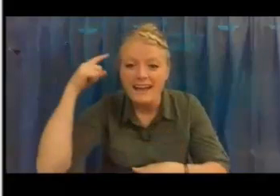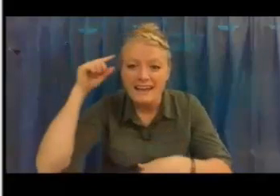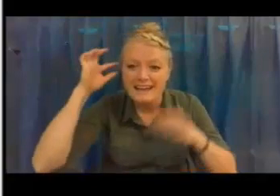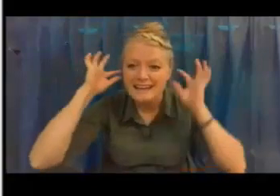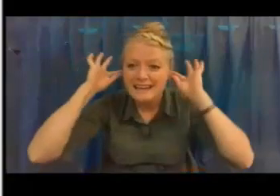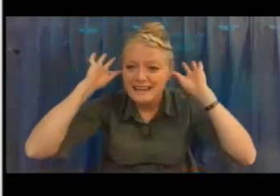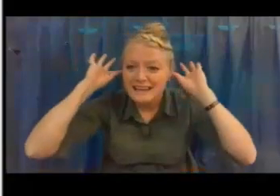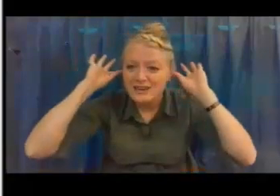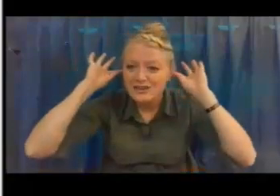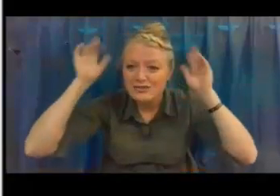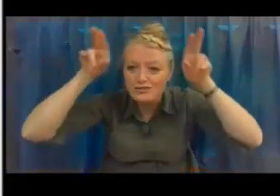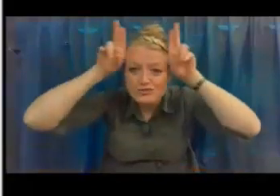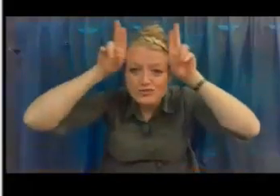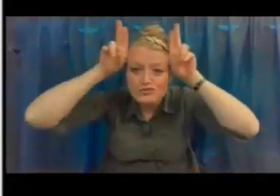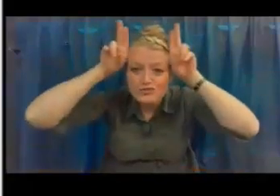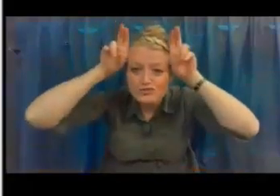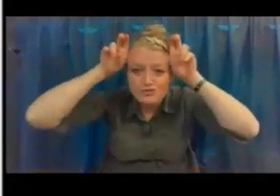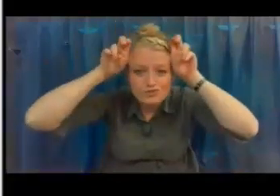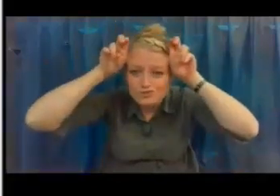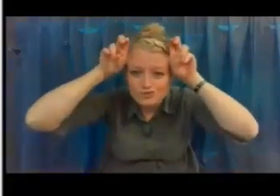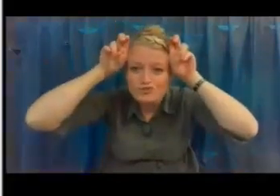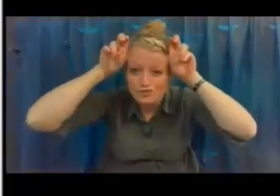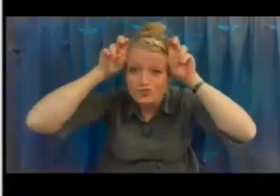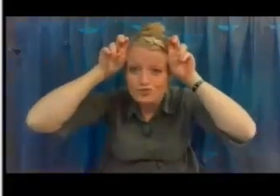Oh, notice the ears?